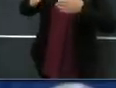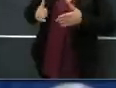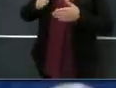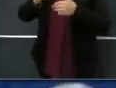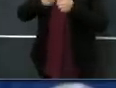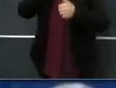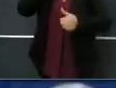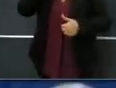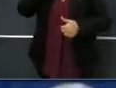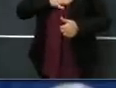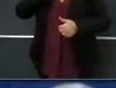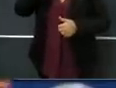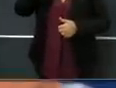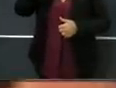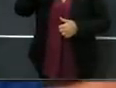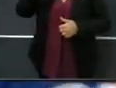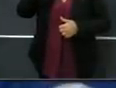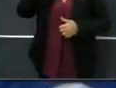Jen Siebel Newsom.